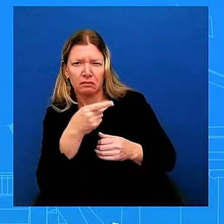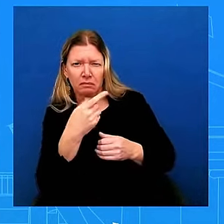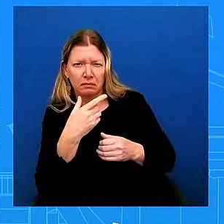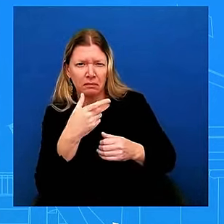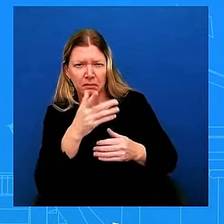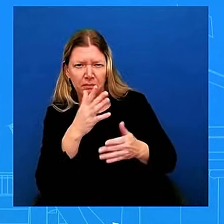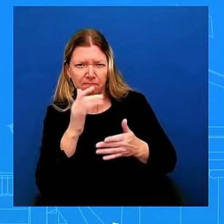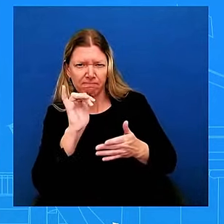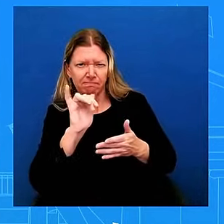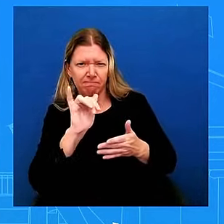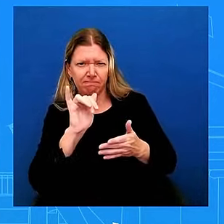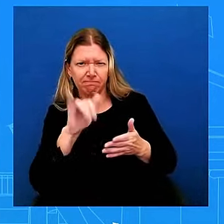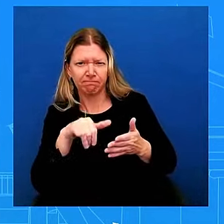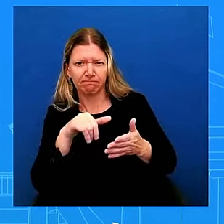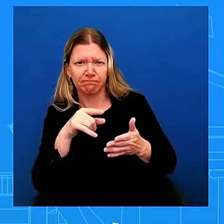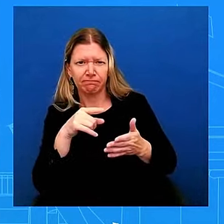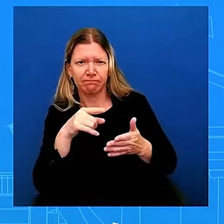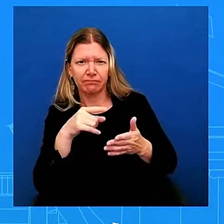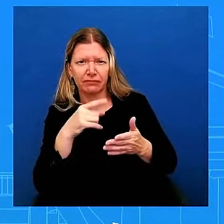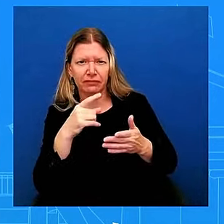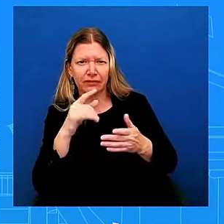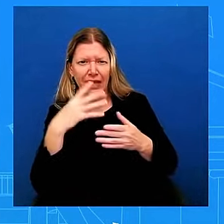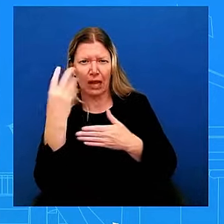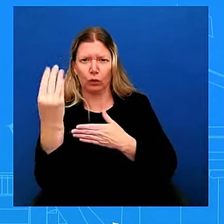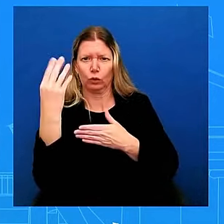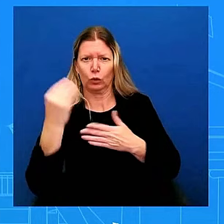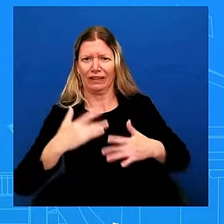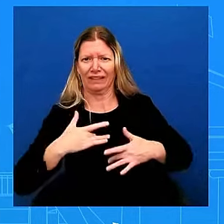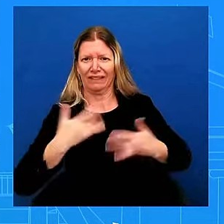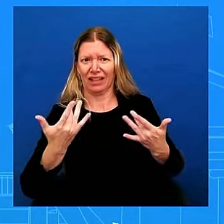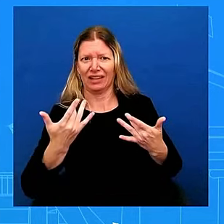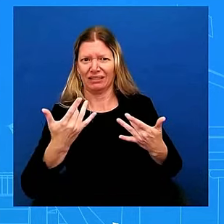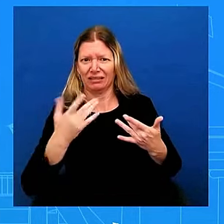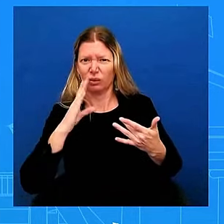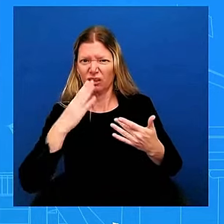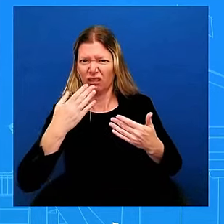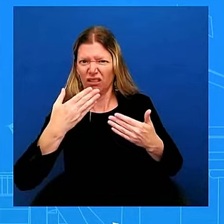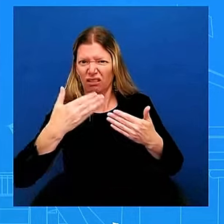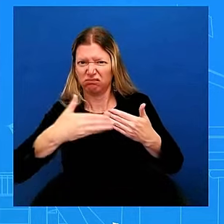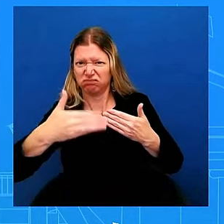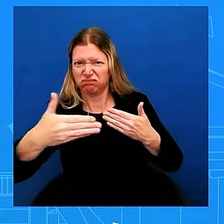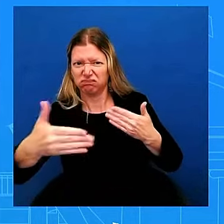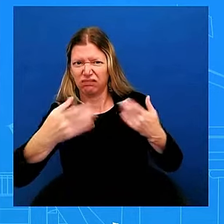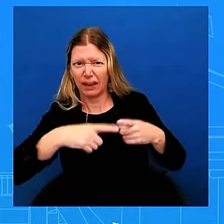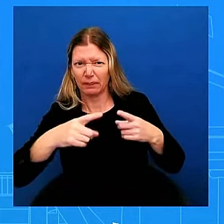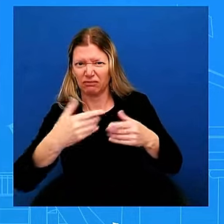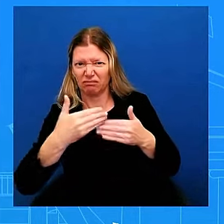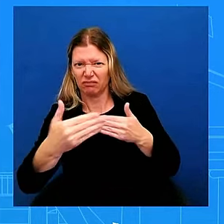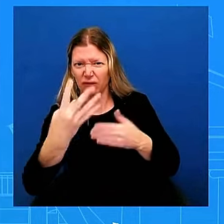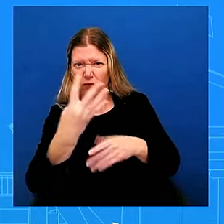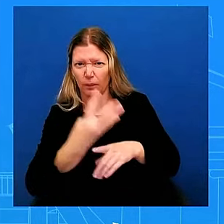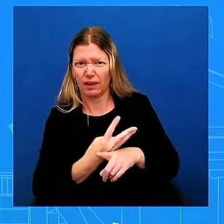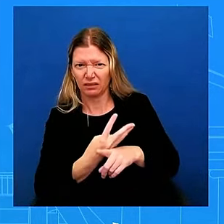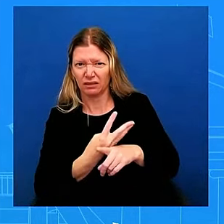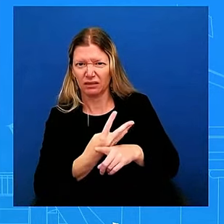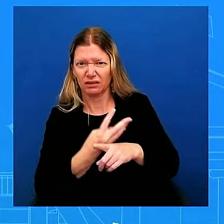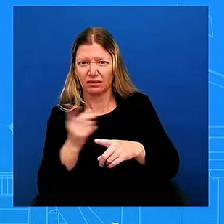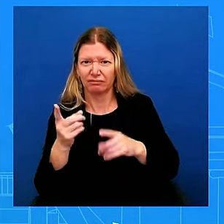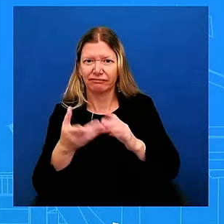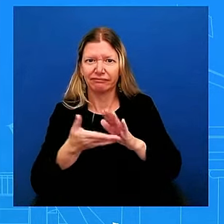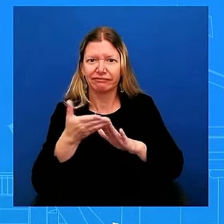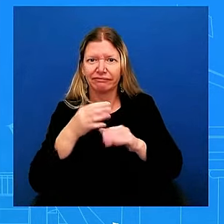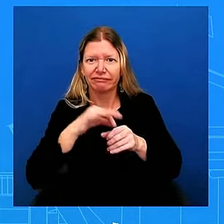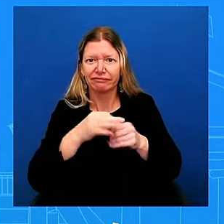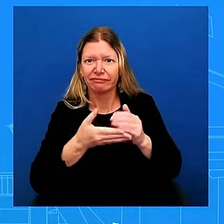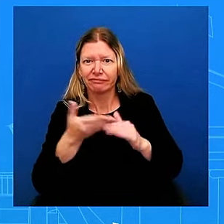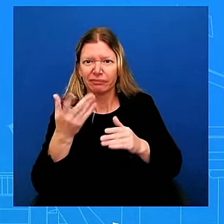up in the next, 4 months of campaigning for candidates on both sides? We are constantly,